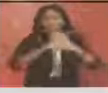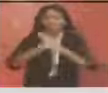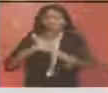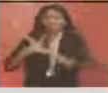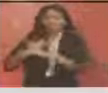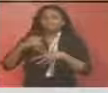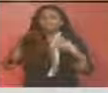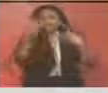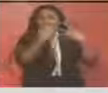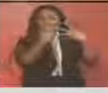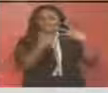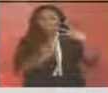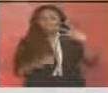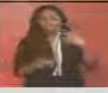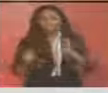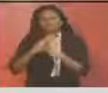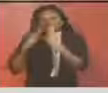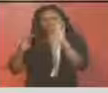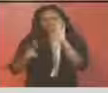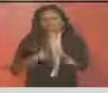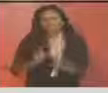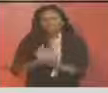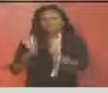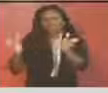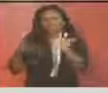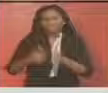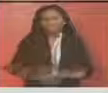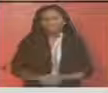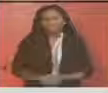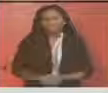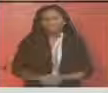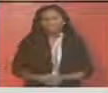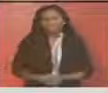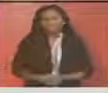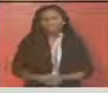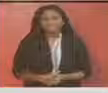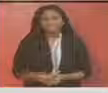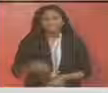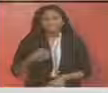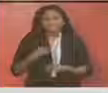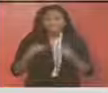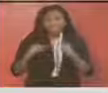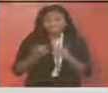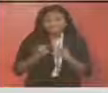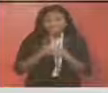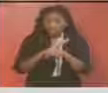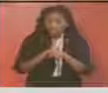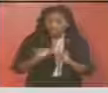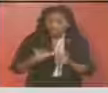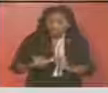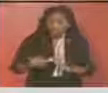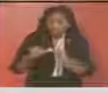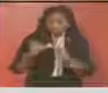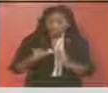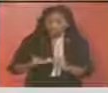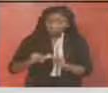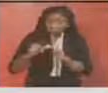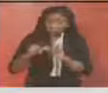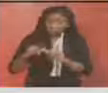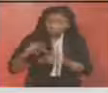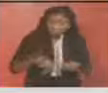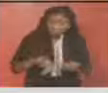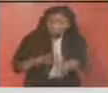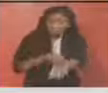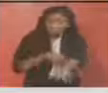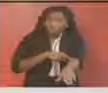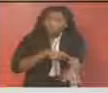the things that we have been doing over the past year. Now, the longer this pandemic goes on, the more chances there are for SARS-CoV-2